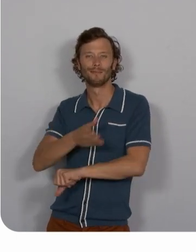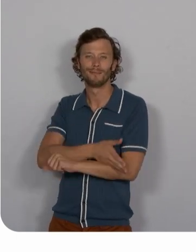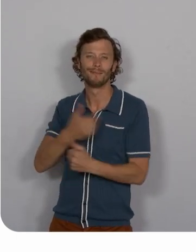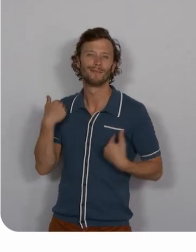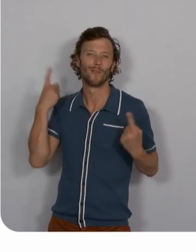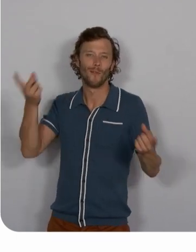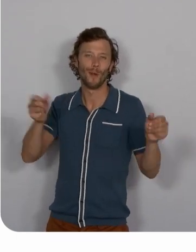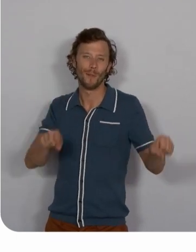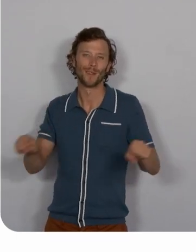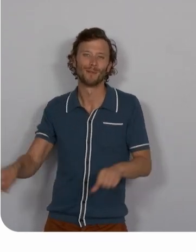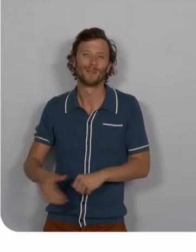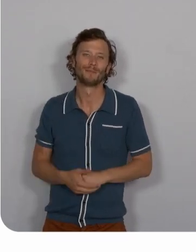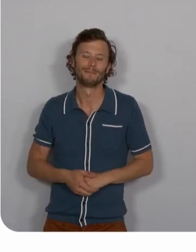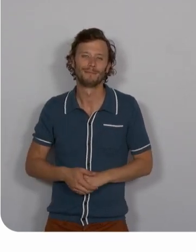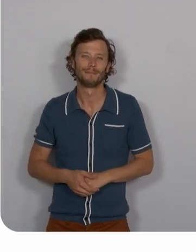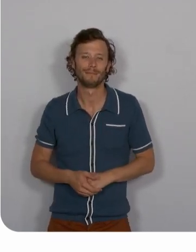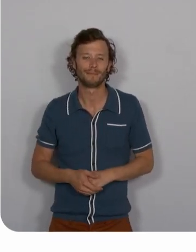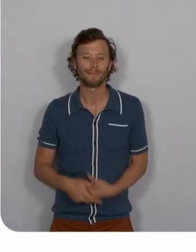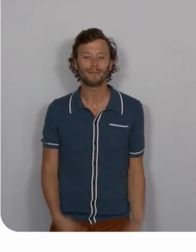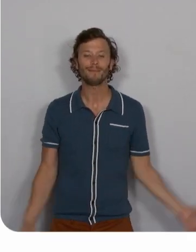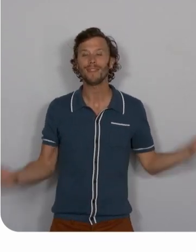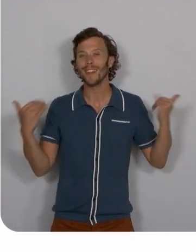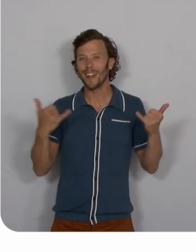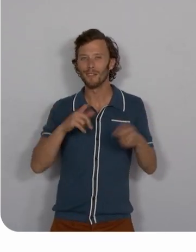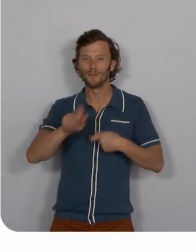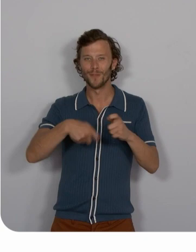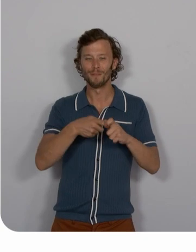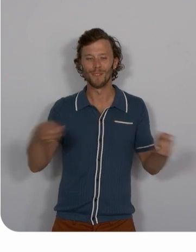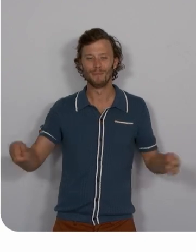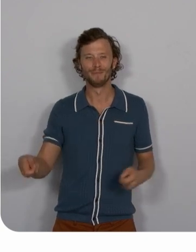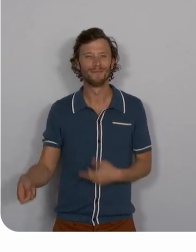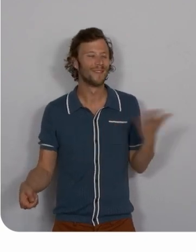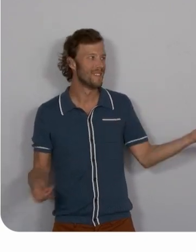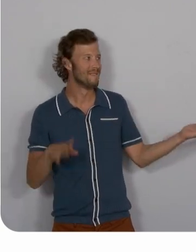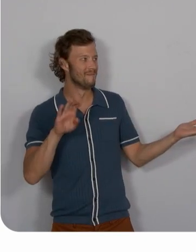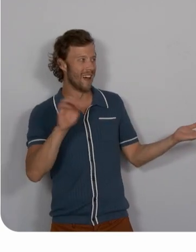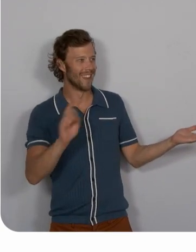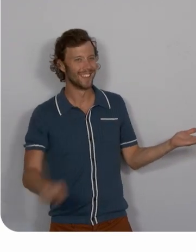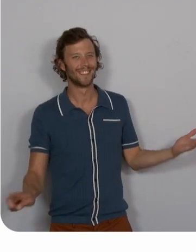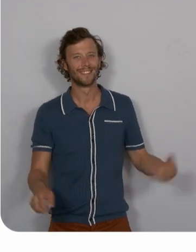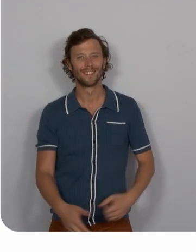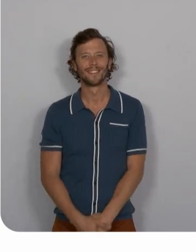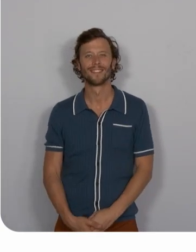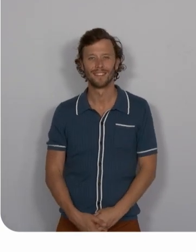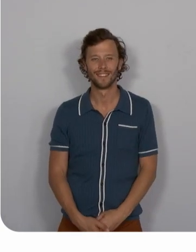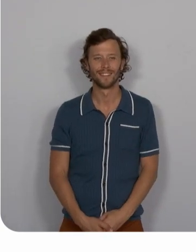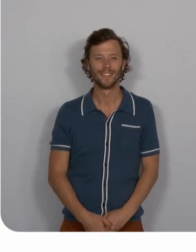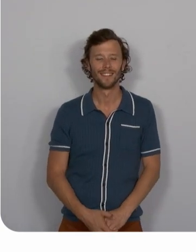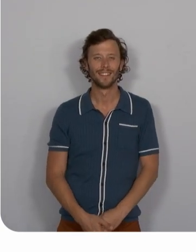them possible. And now to wrap things up, here's Boz.